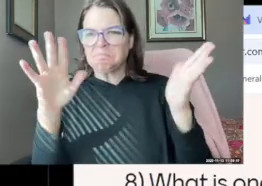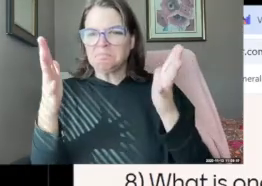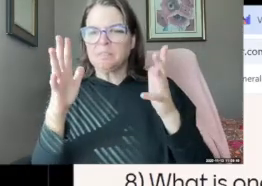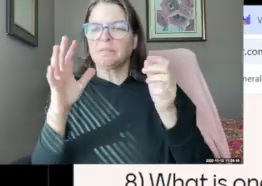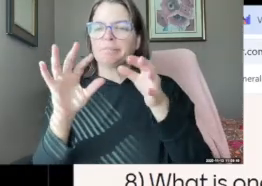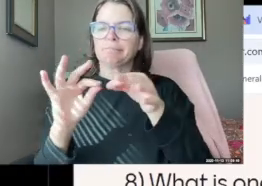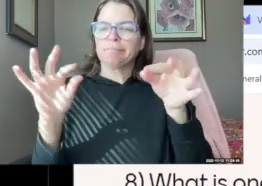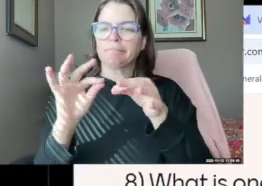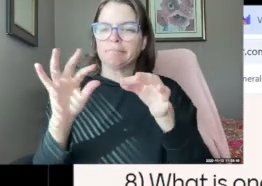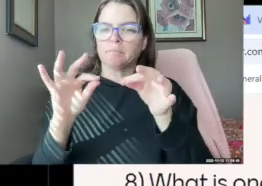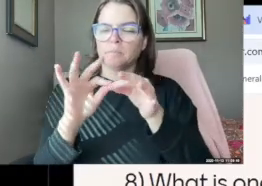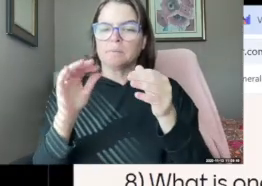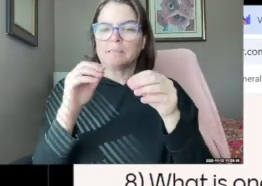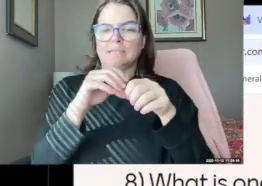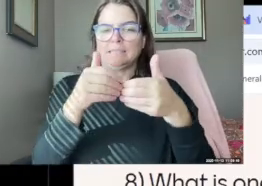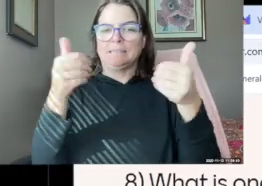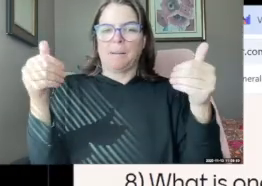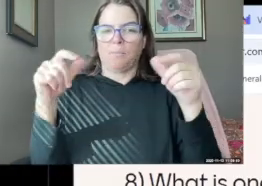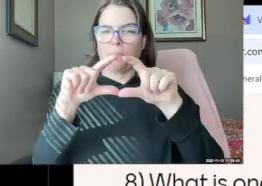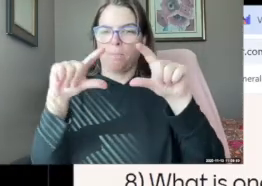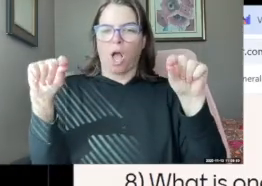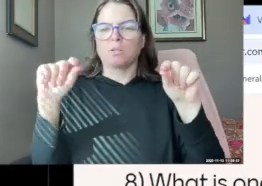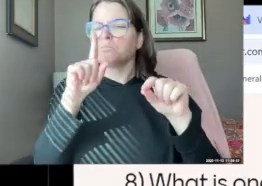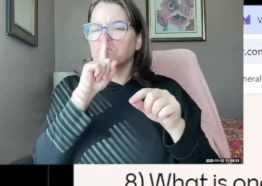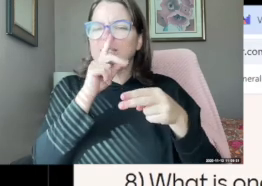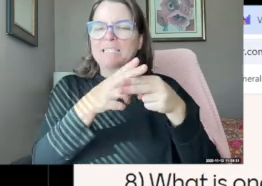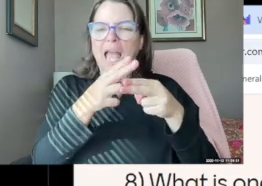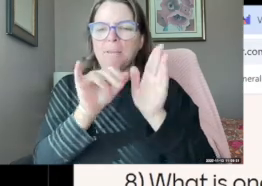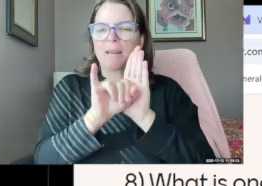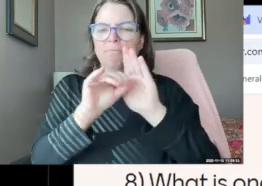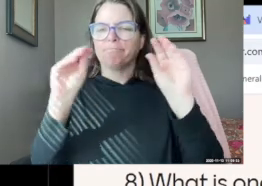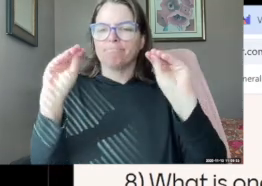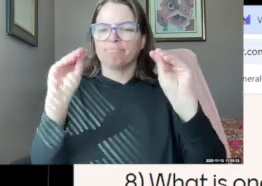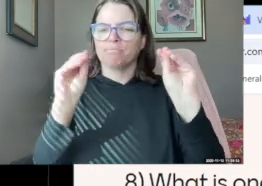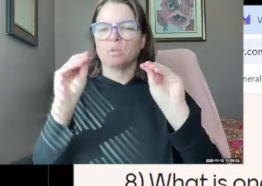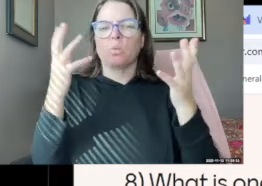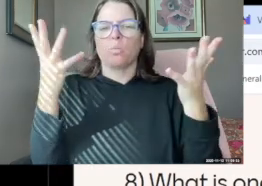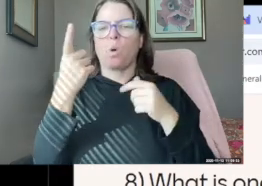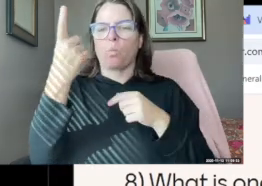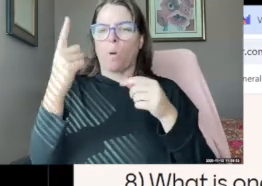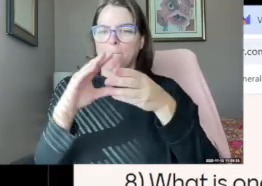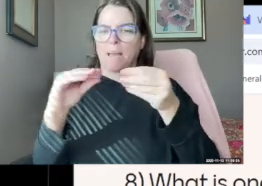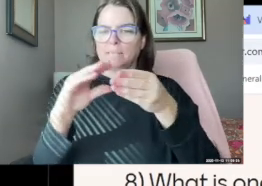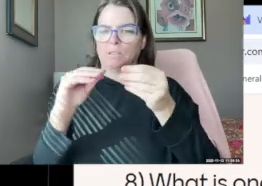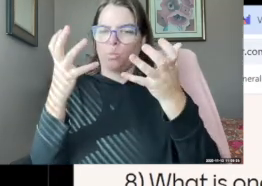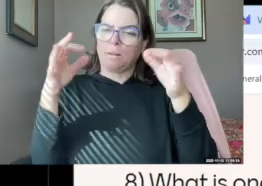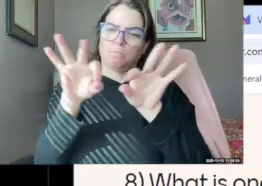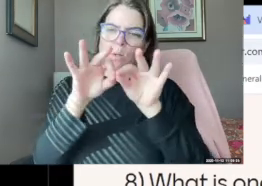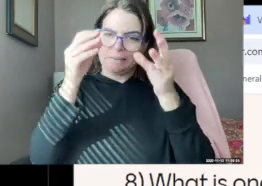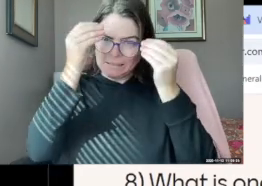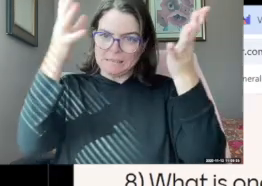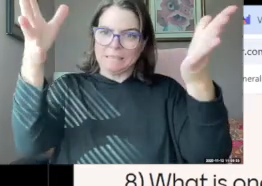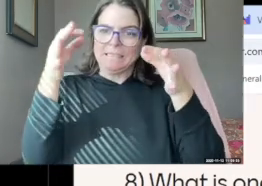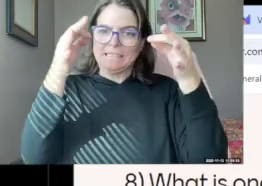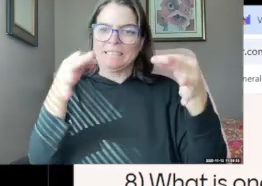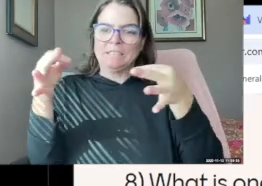On this question, can you write up to 150 characters or about 30 words in a statement in a